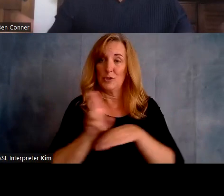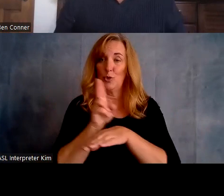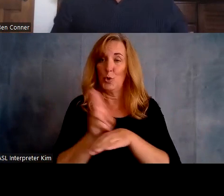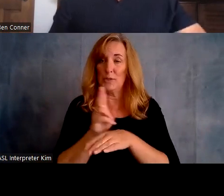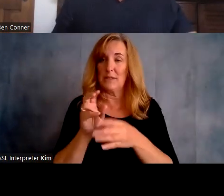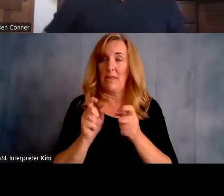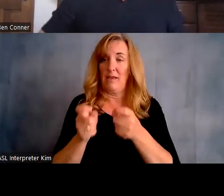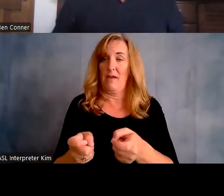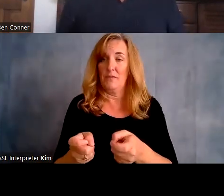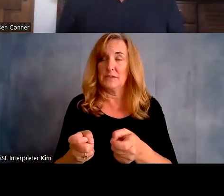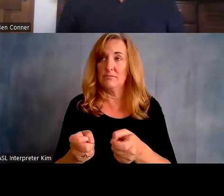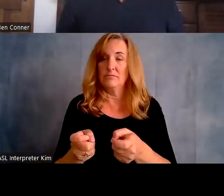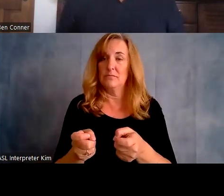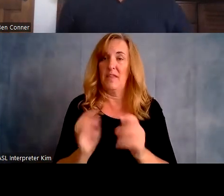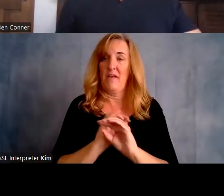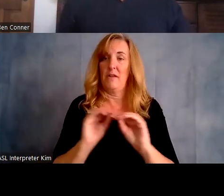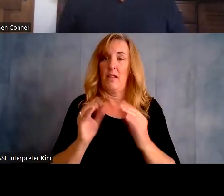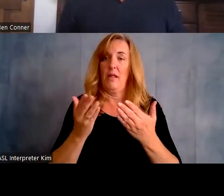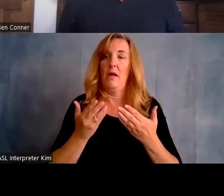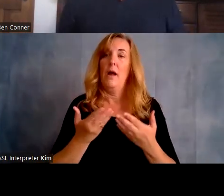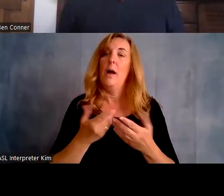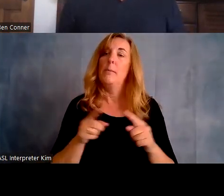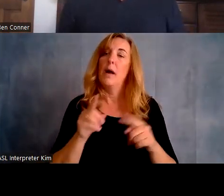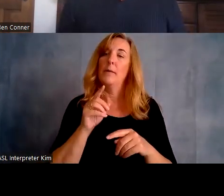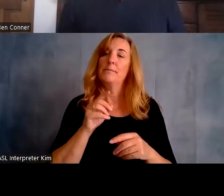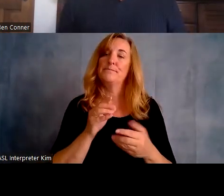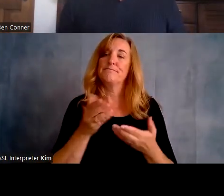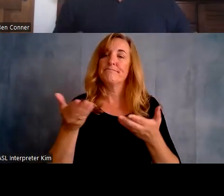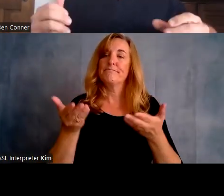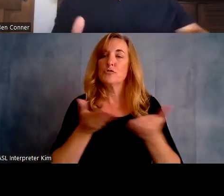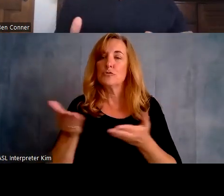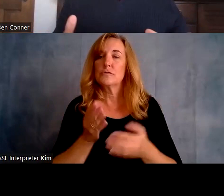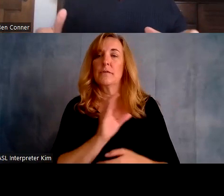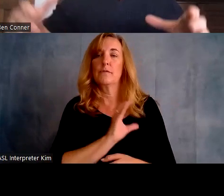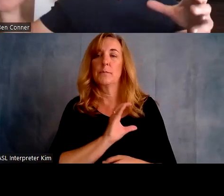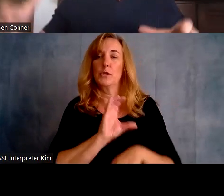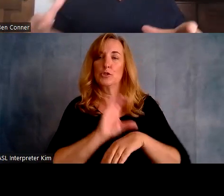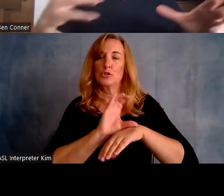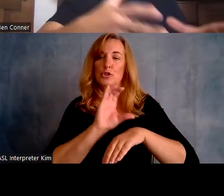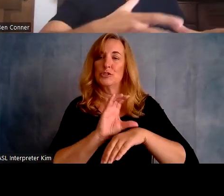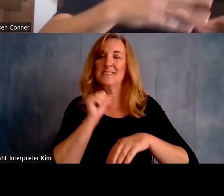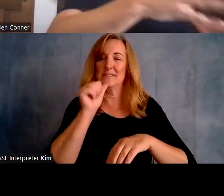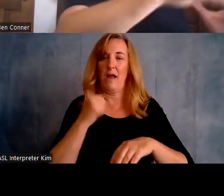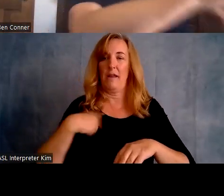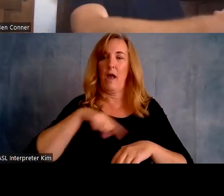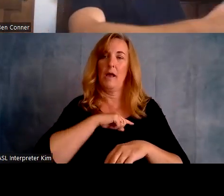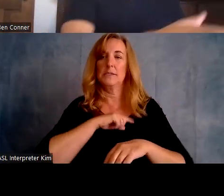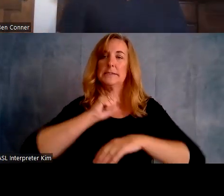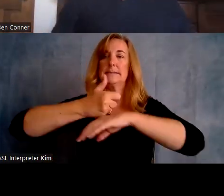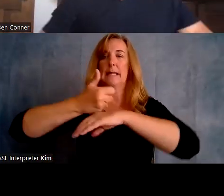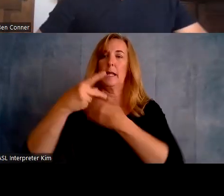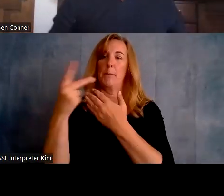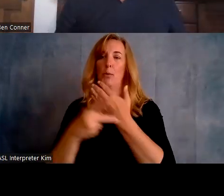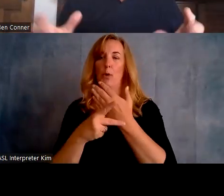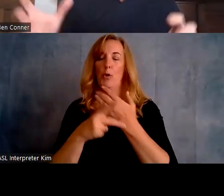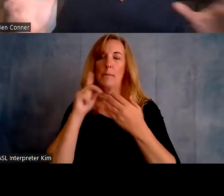offer. Hospitality for the church isn't about us setting up a program to include people with special needs.